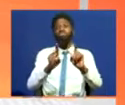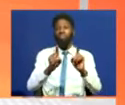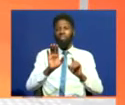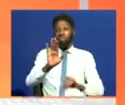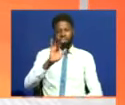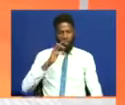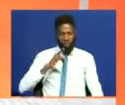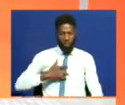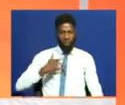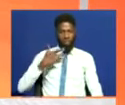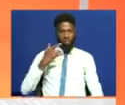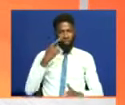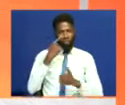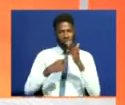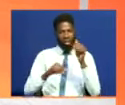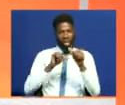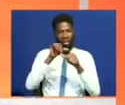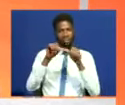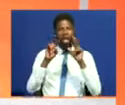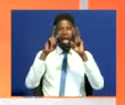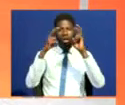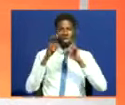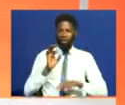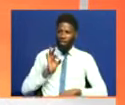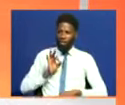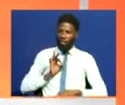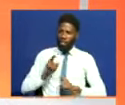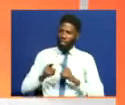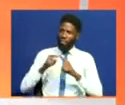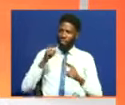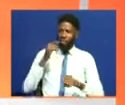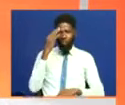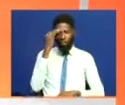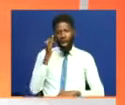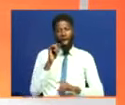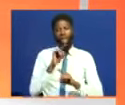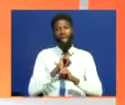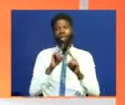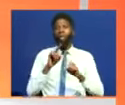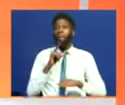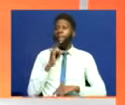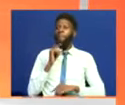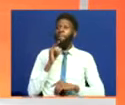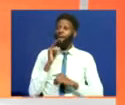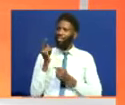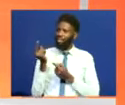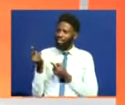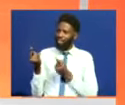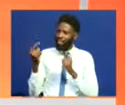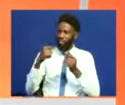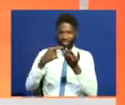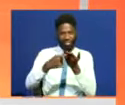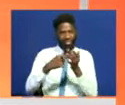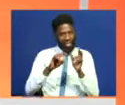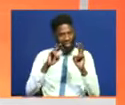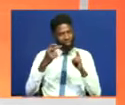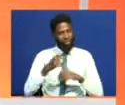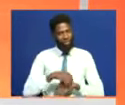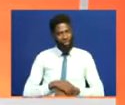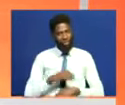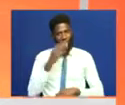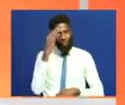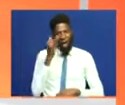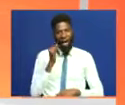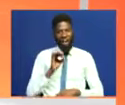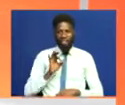view on this issue of femicide? Why have you not brought men to discuss this issue? Mm-hmm. Why only